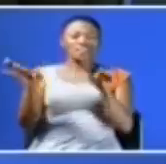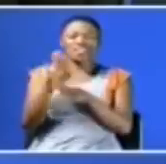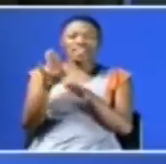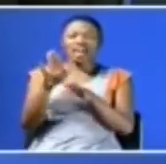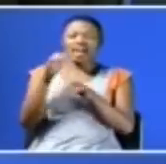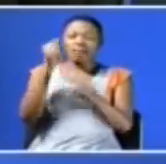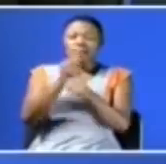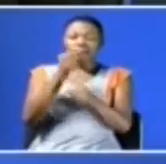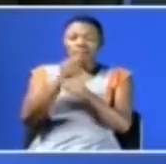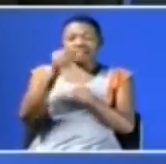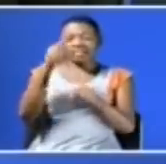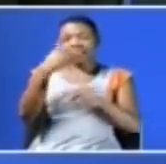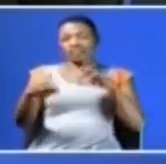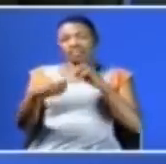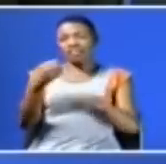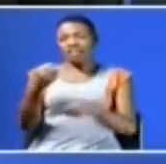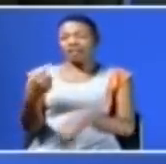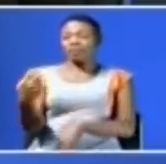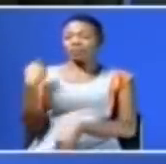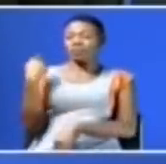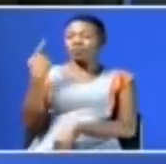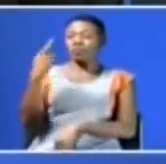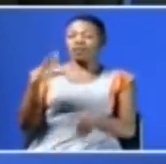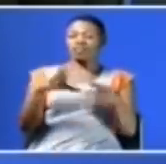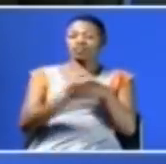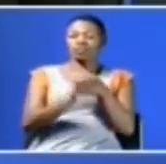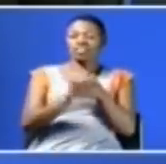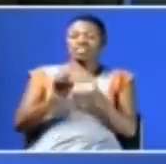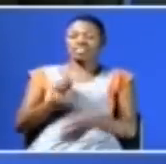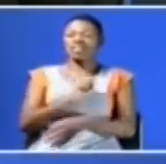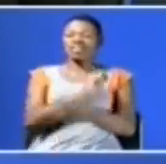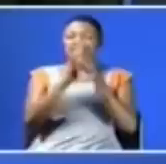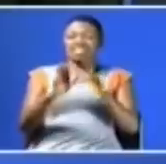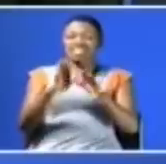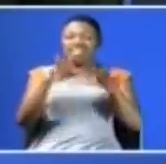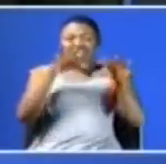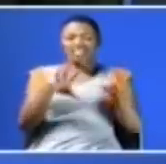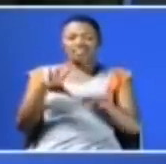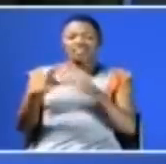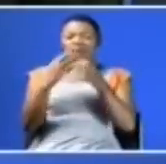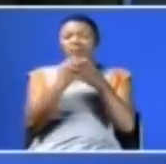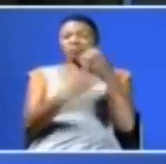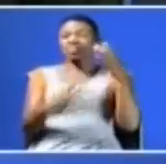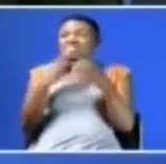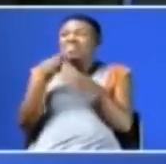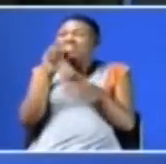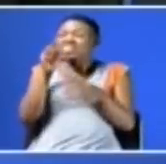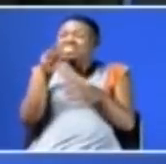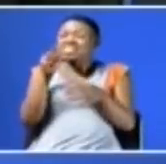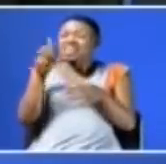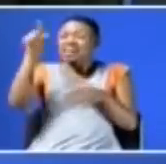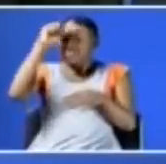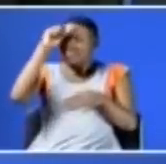things difficult. And recently, one of the Jubilee senators actually was frustrated, and he said, is this government at war with its